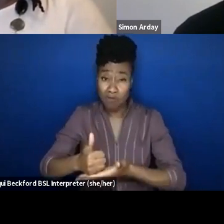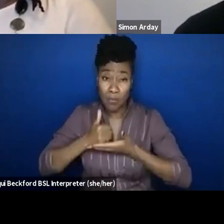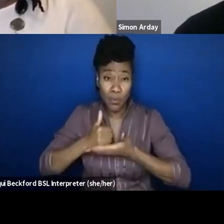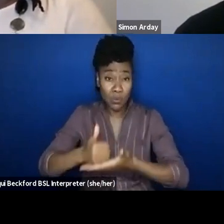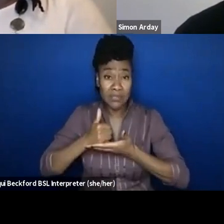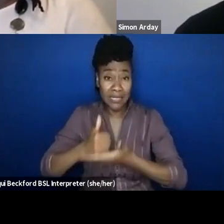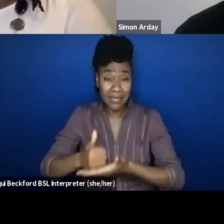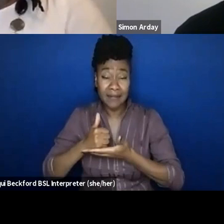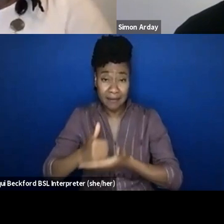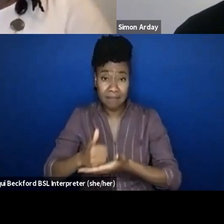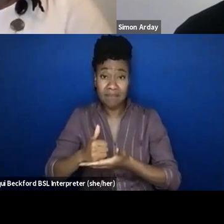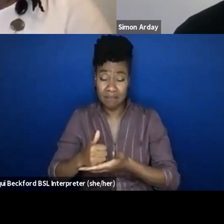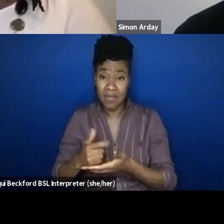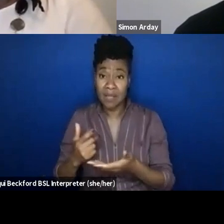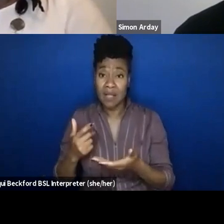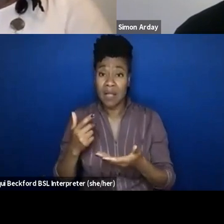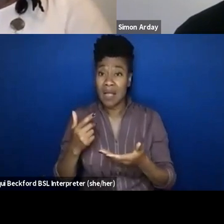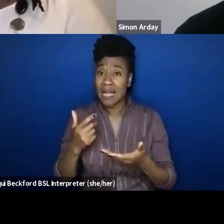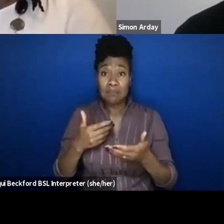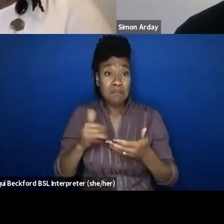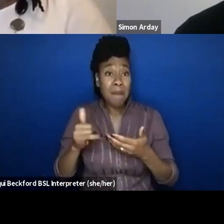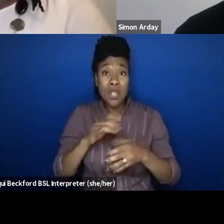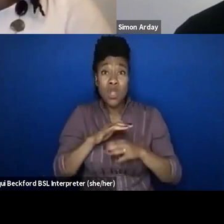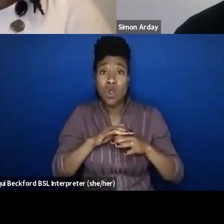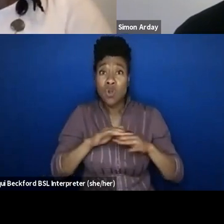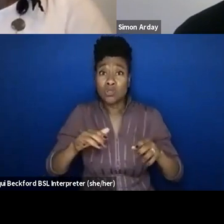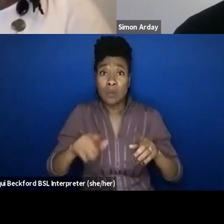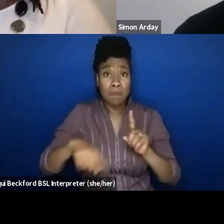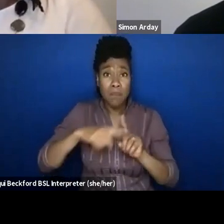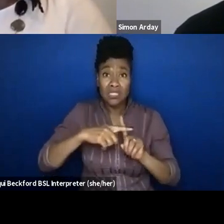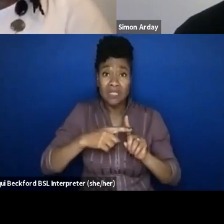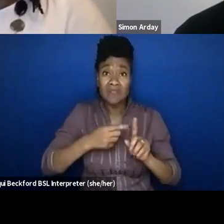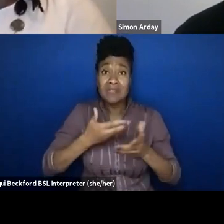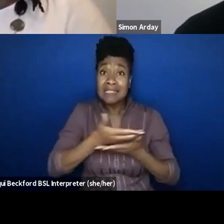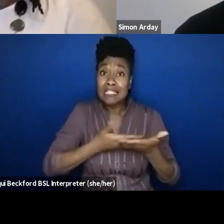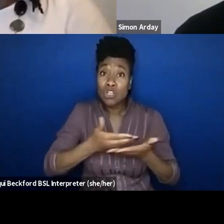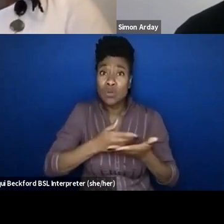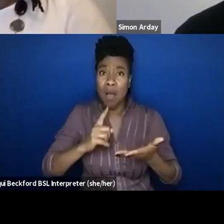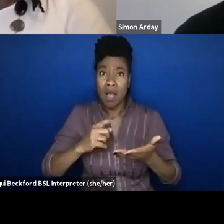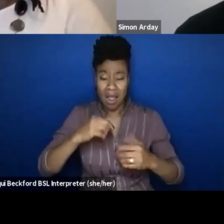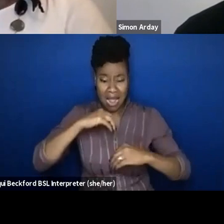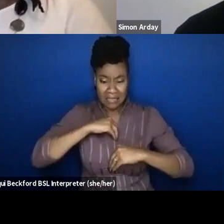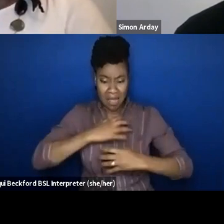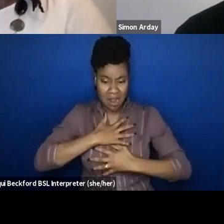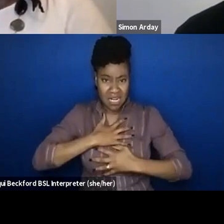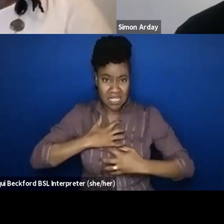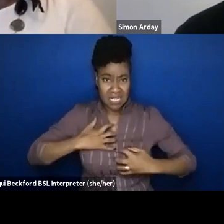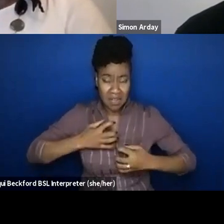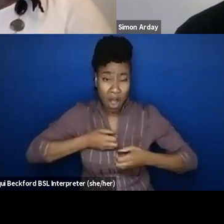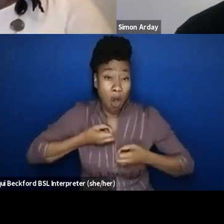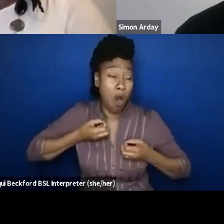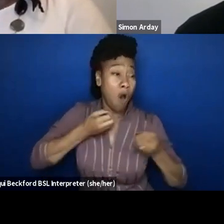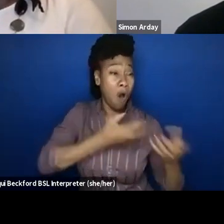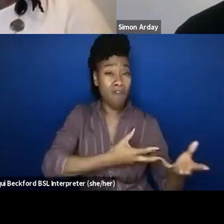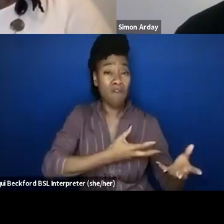most positive of discussions, just getting it off of your chest and having someone to speak to. Because when you're on the ward, you're not with